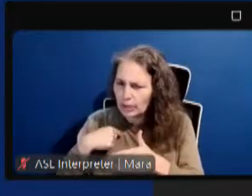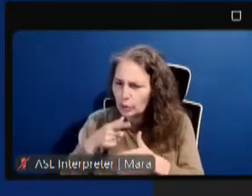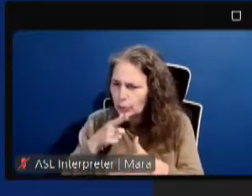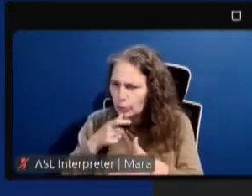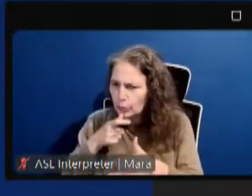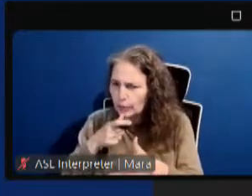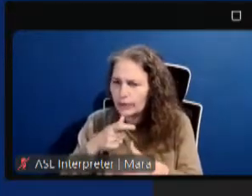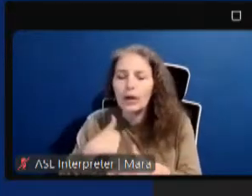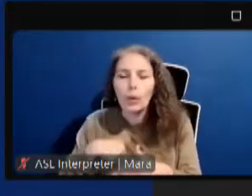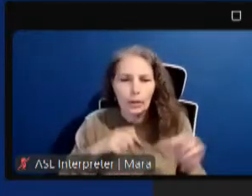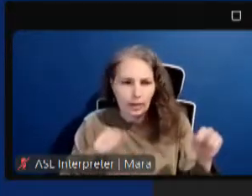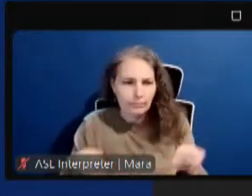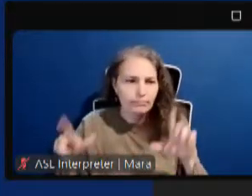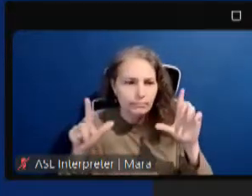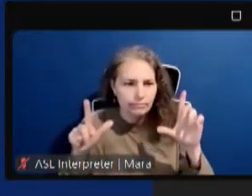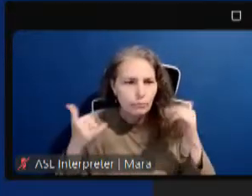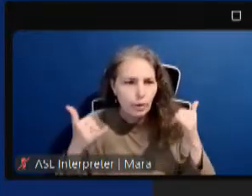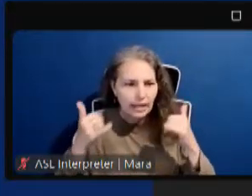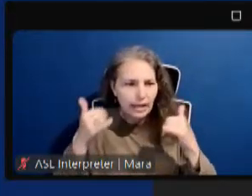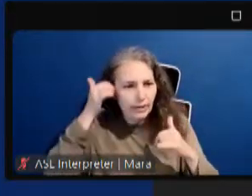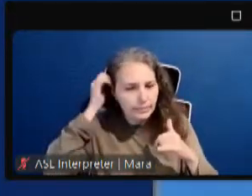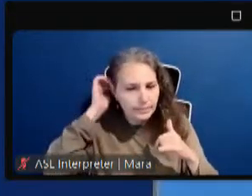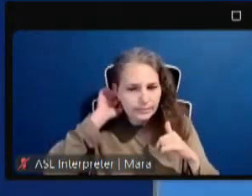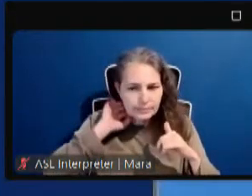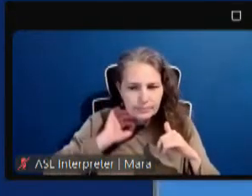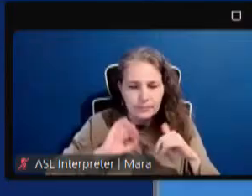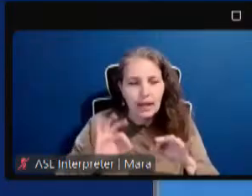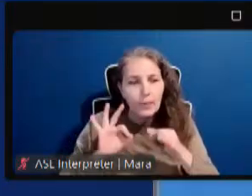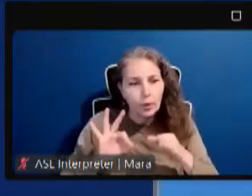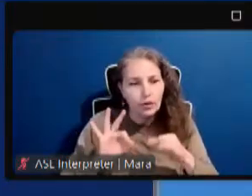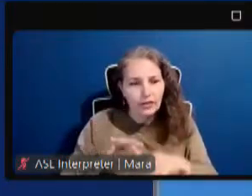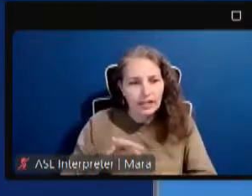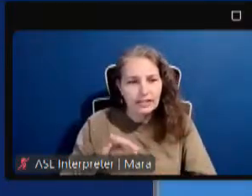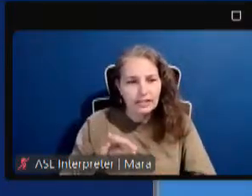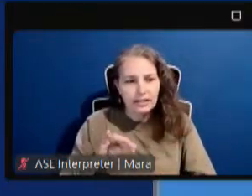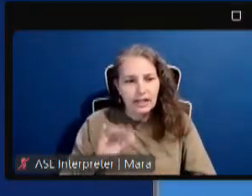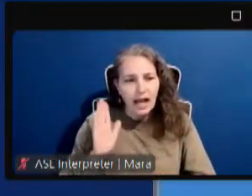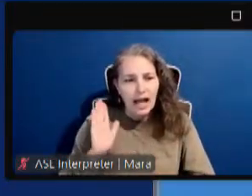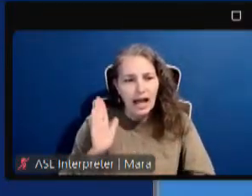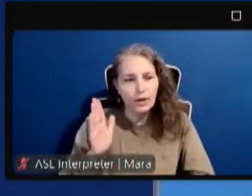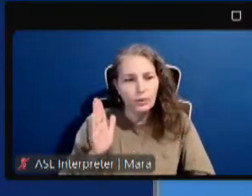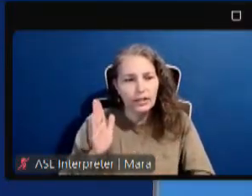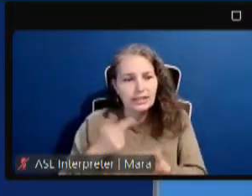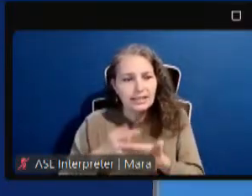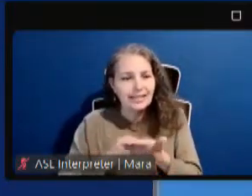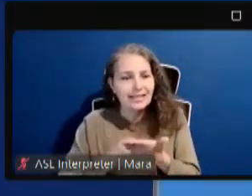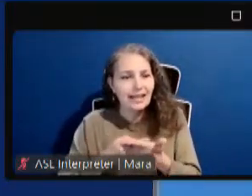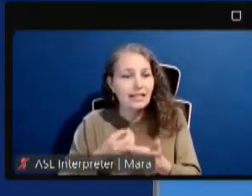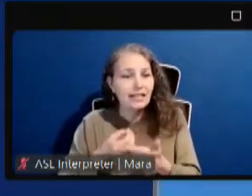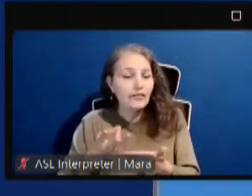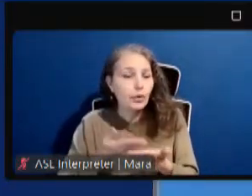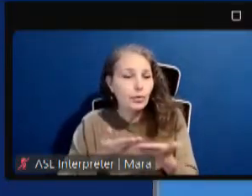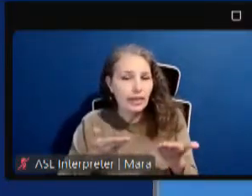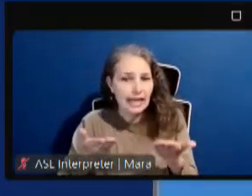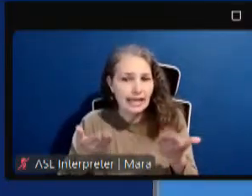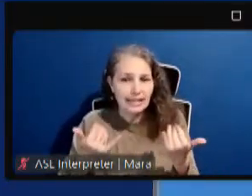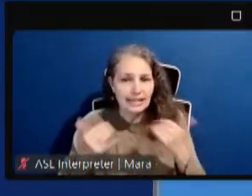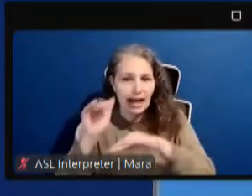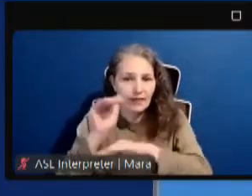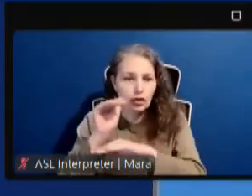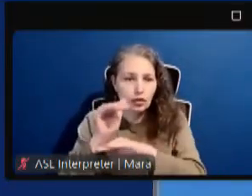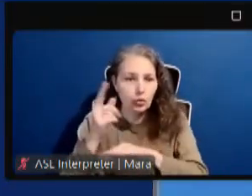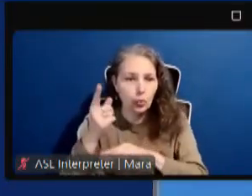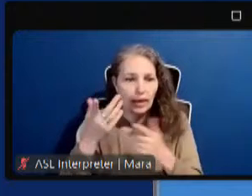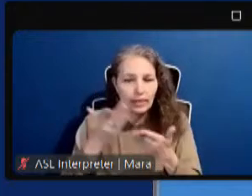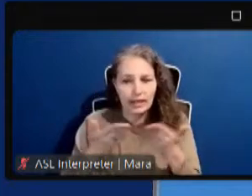We will get them up for you right now. Perfect. I will start talking. All right. So I'm Thank you. going to cover a few things here this afternoon. The first thing I want to